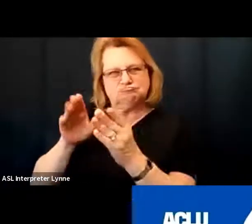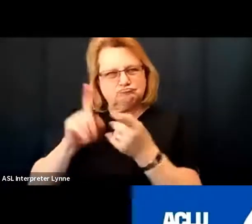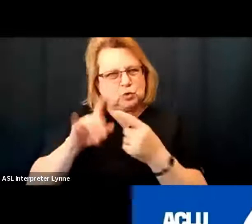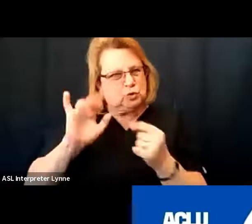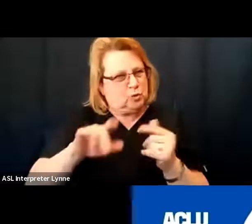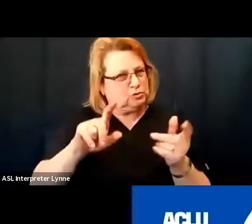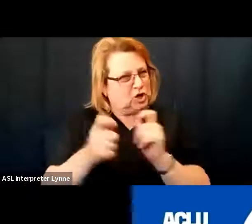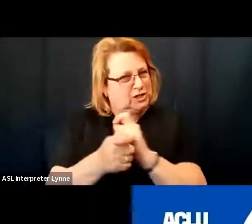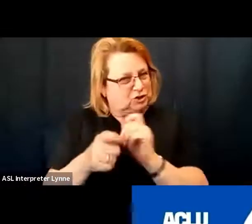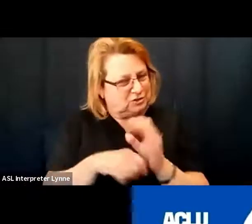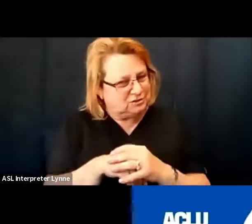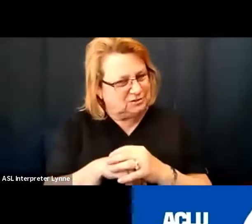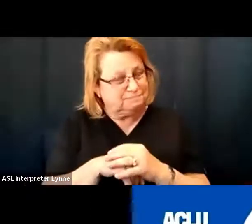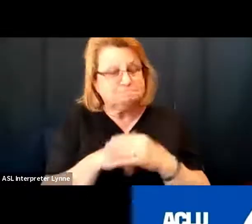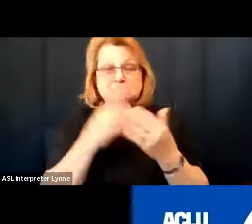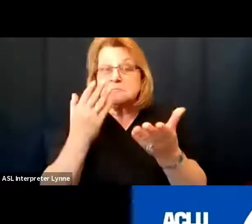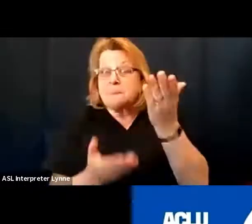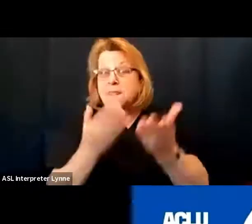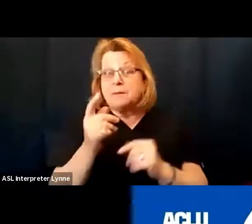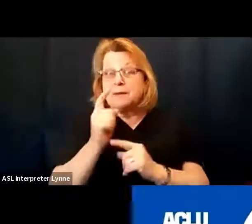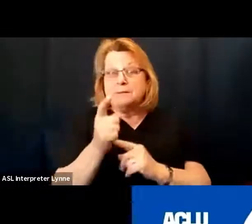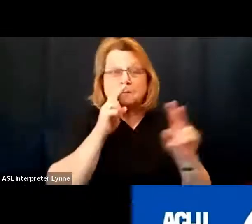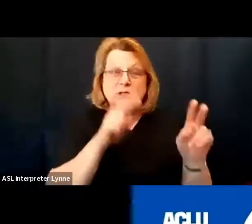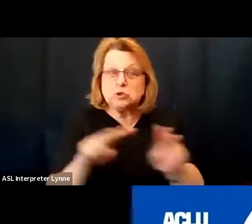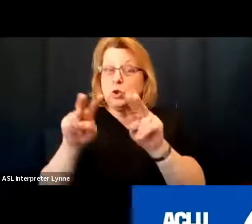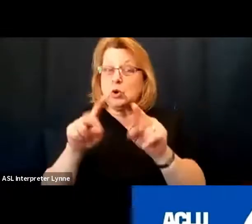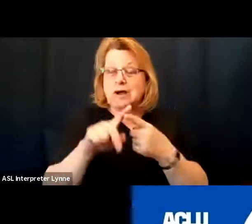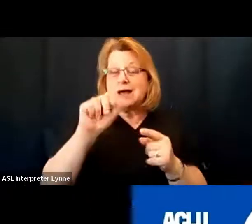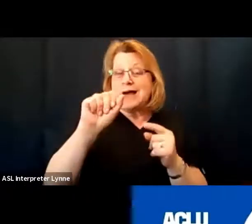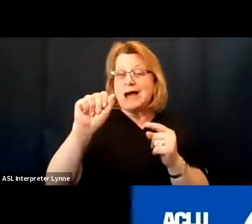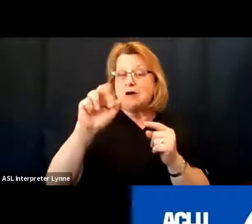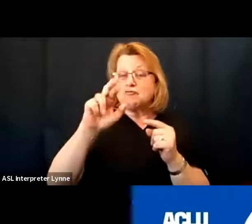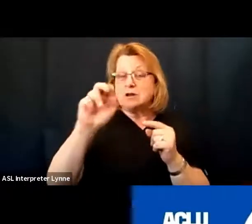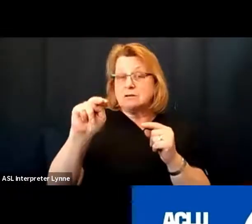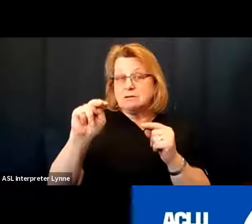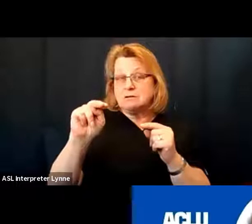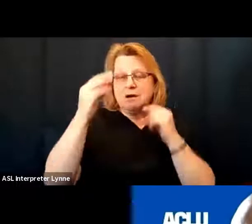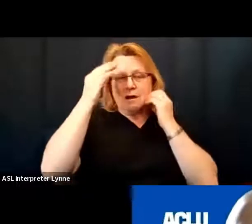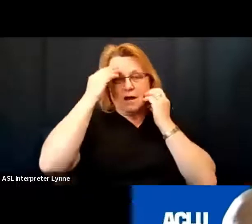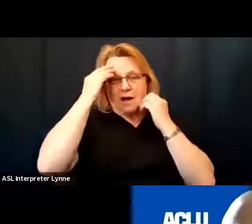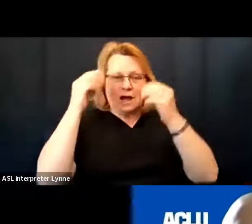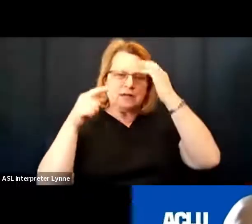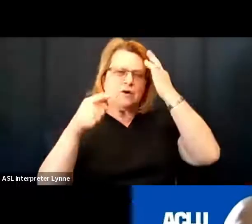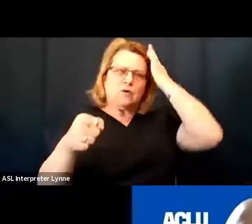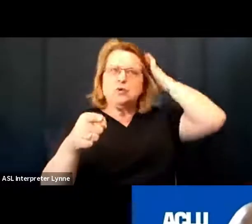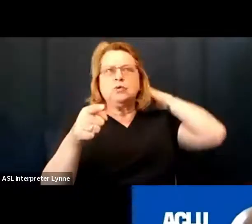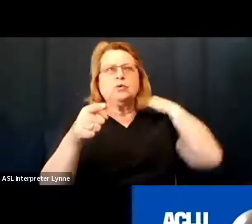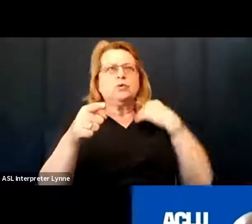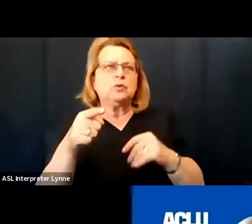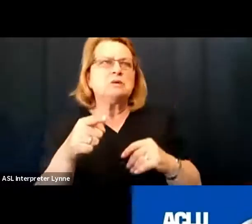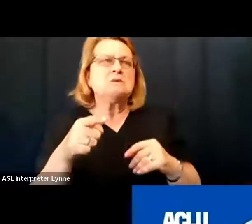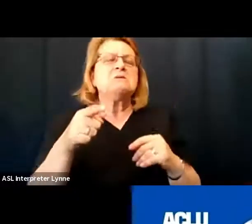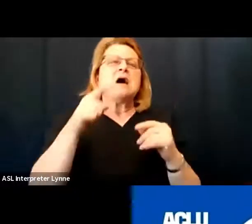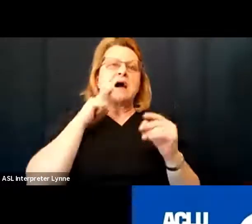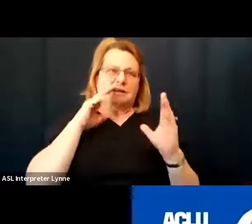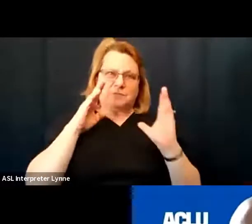wanted to turn maybe in a moment to you, Aaron, because I know that you and your organization has been focused a